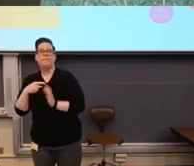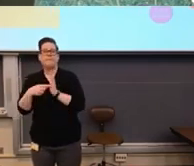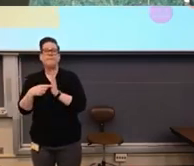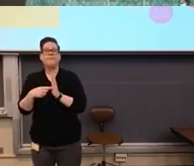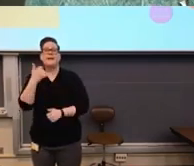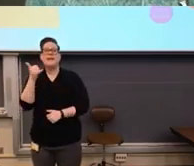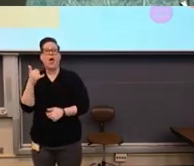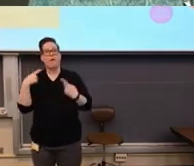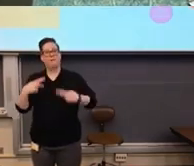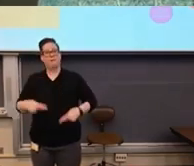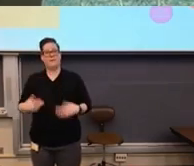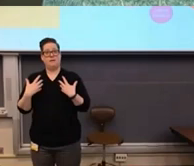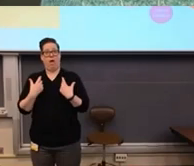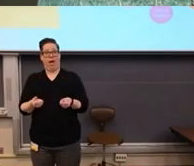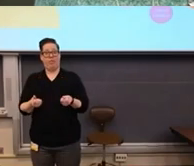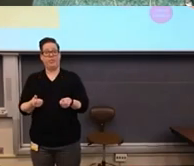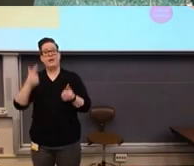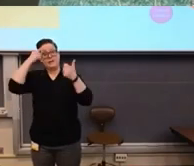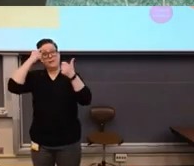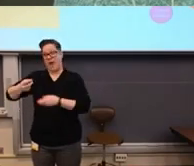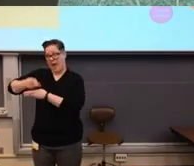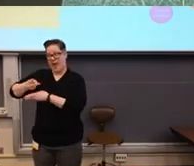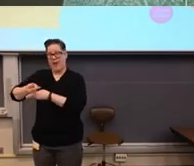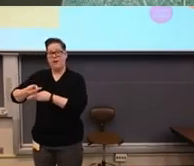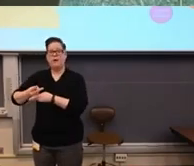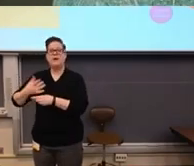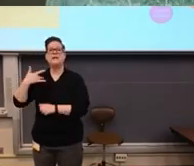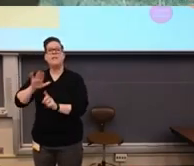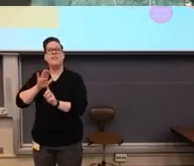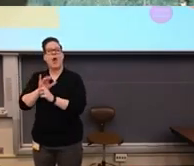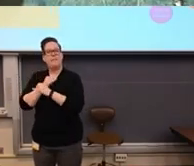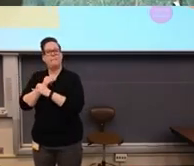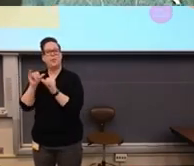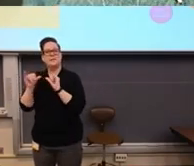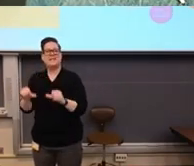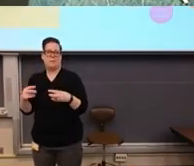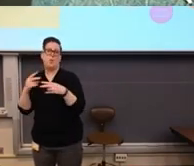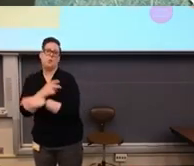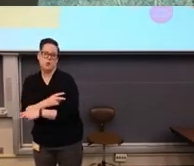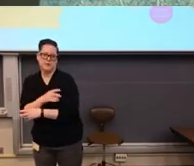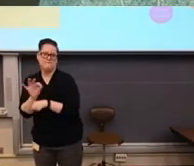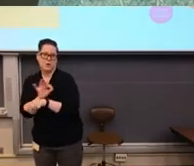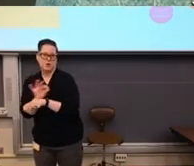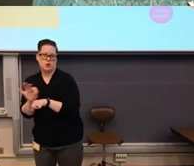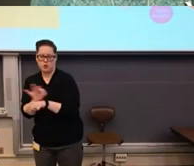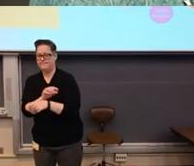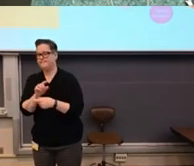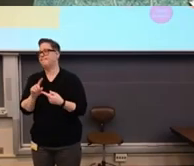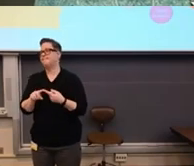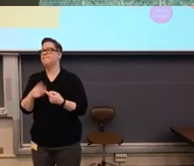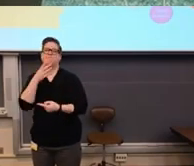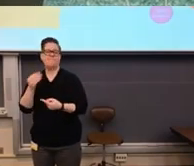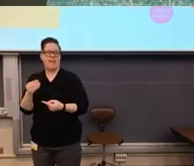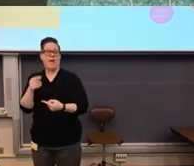physical health, dementia caregivers often have worse immune function. They are also